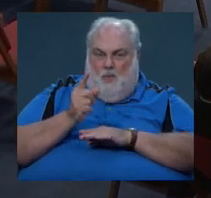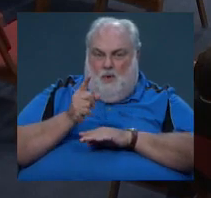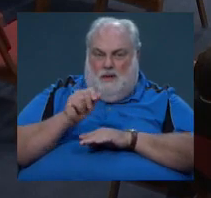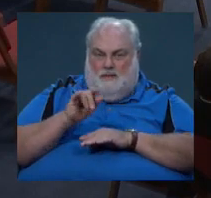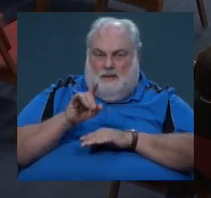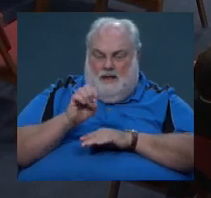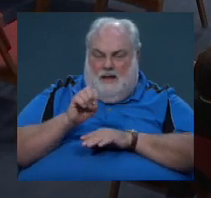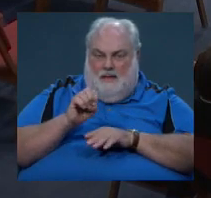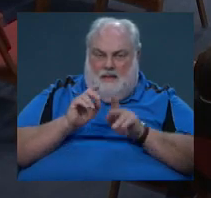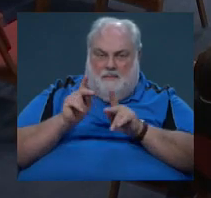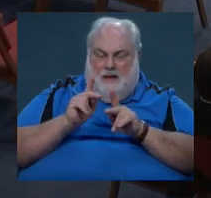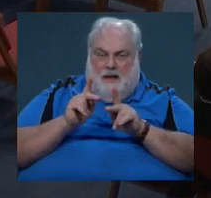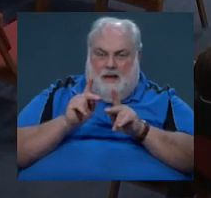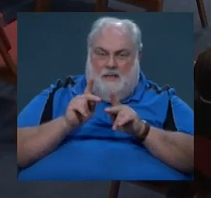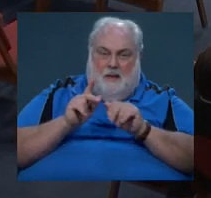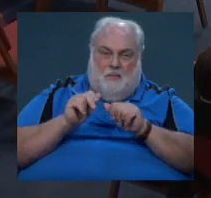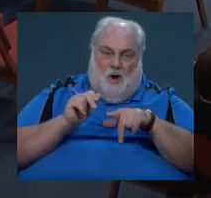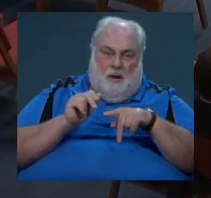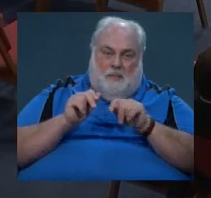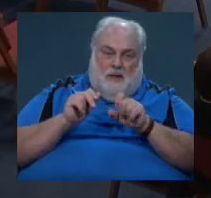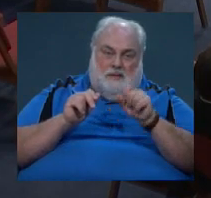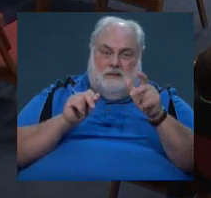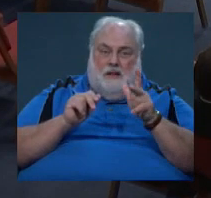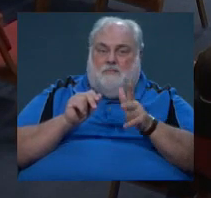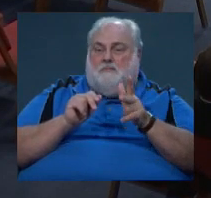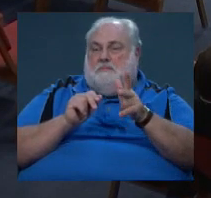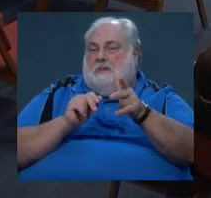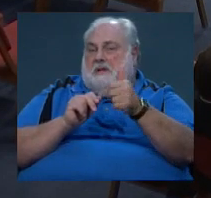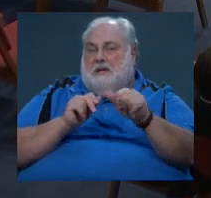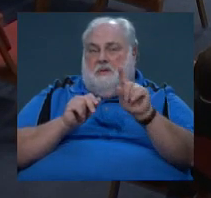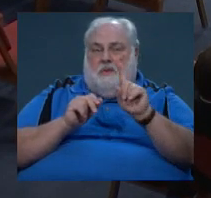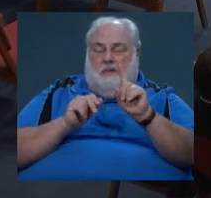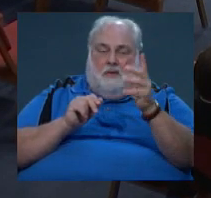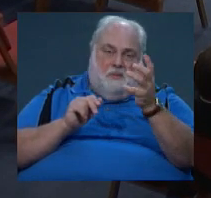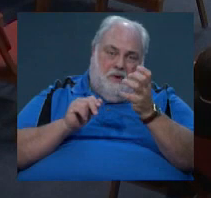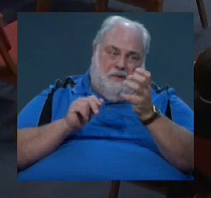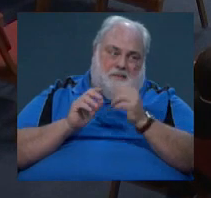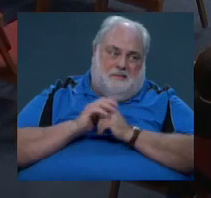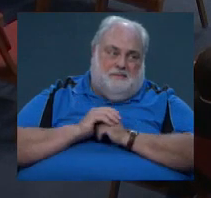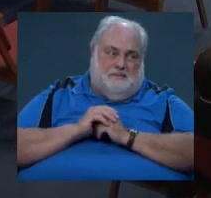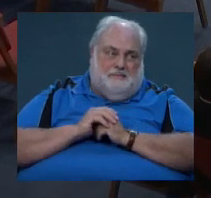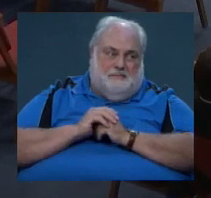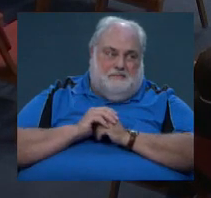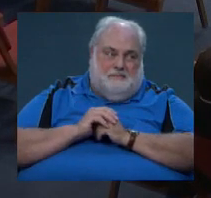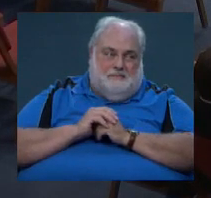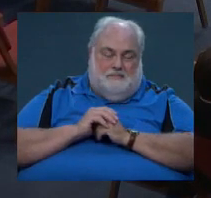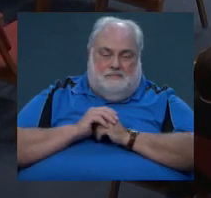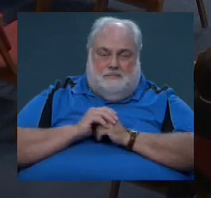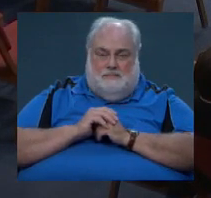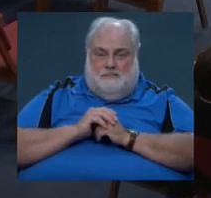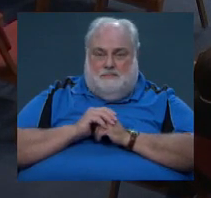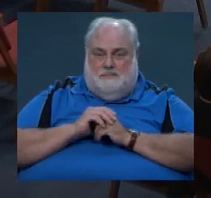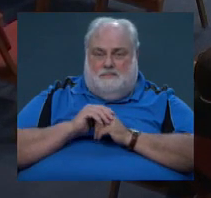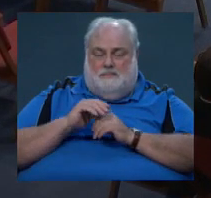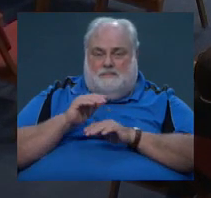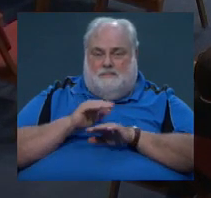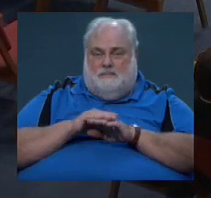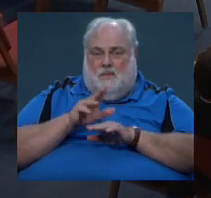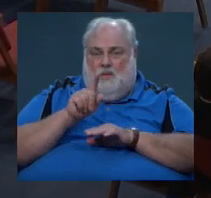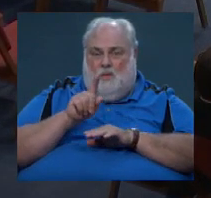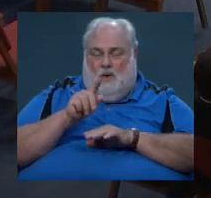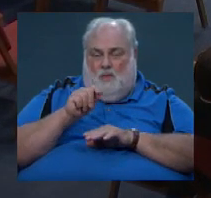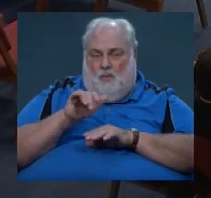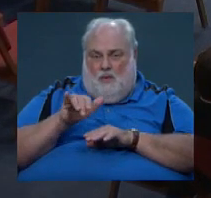except the people in the apartment house, they just park anywhere they want to. You can only park on one side of Brown Street, and it's one way